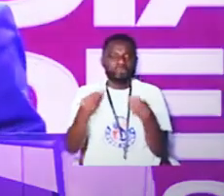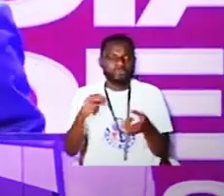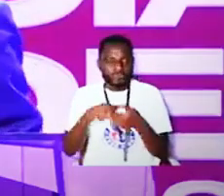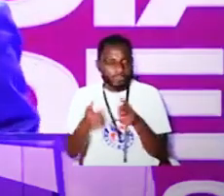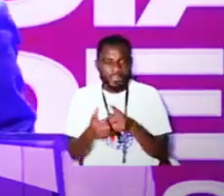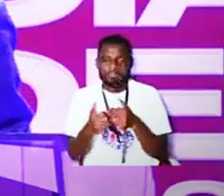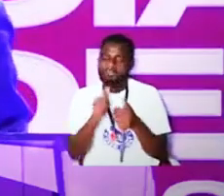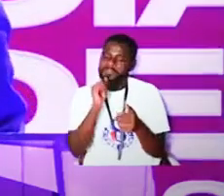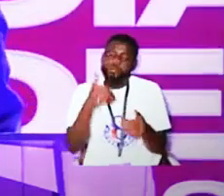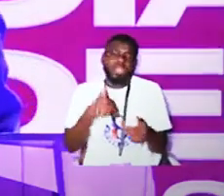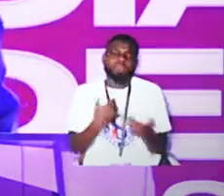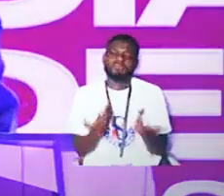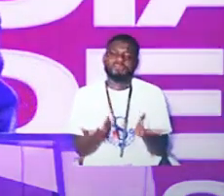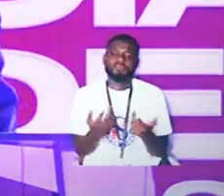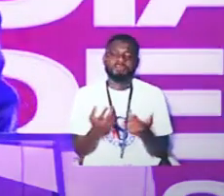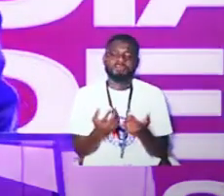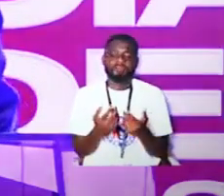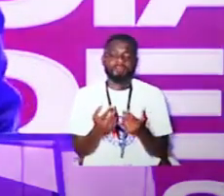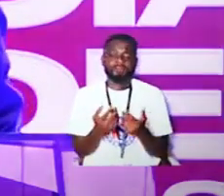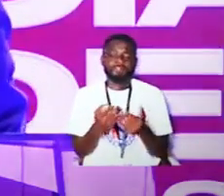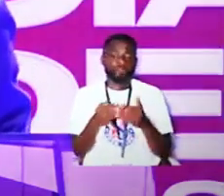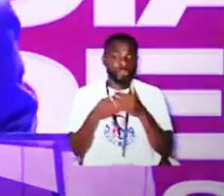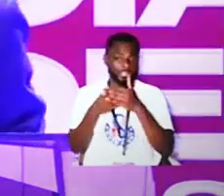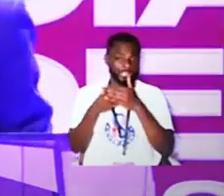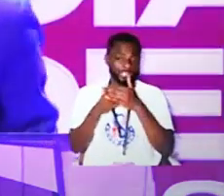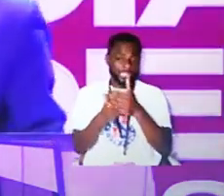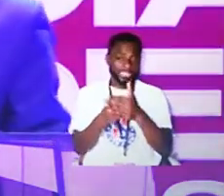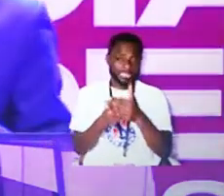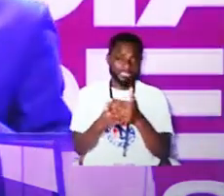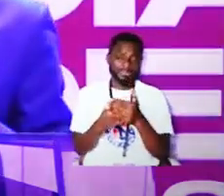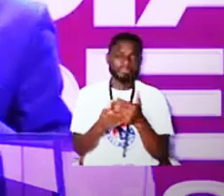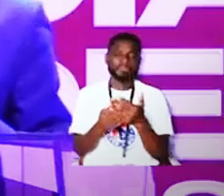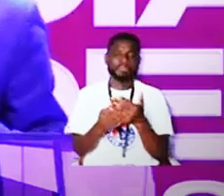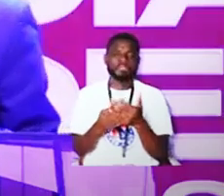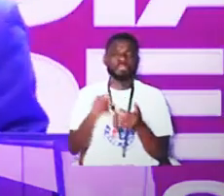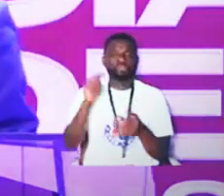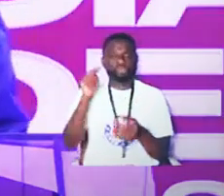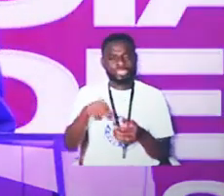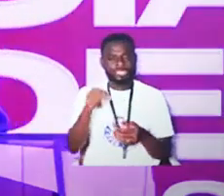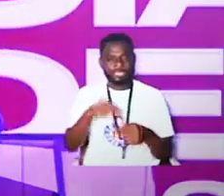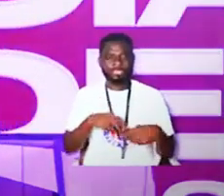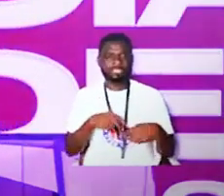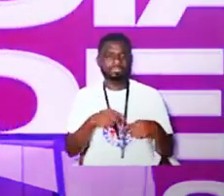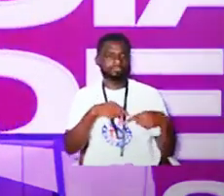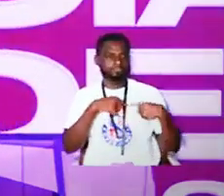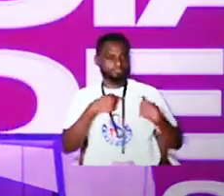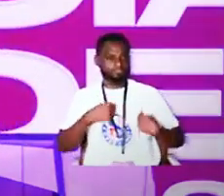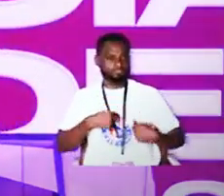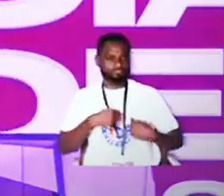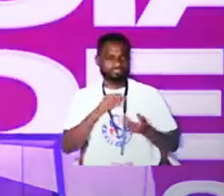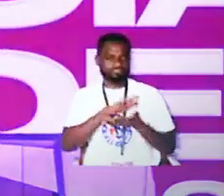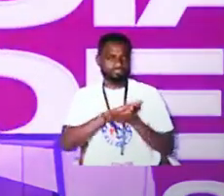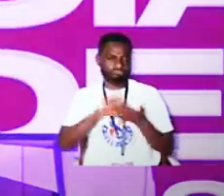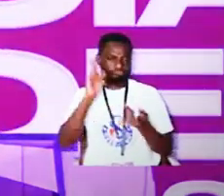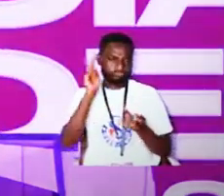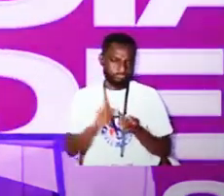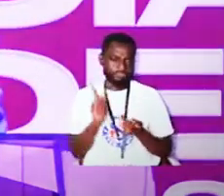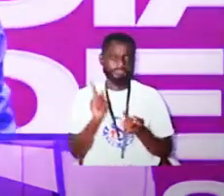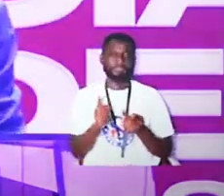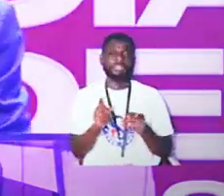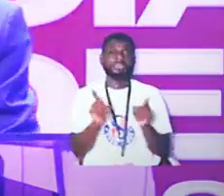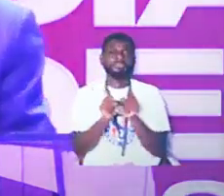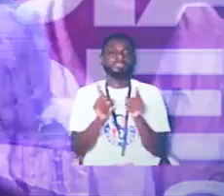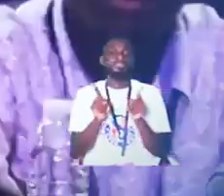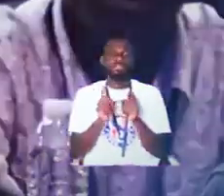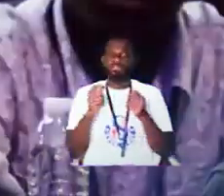problems. And so leadership at that level, you need integrity of heart, and you must also have something